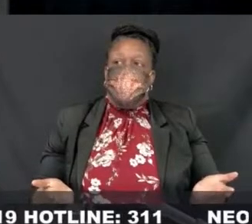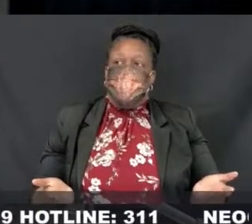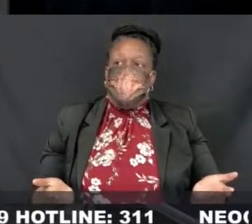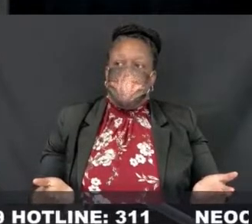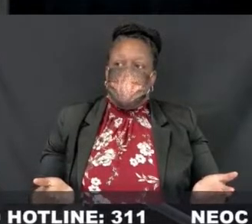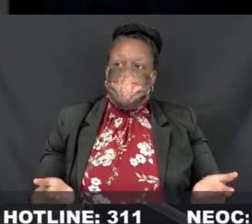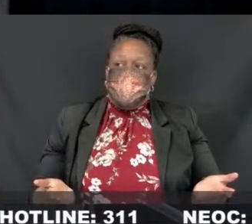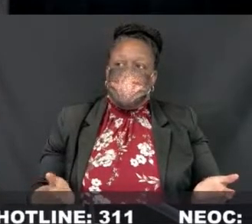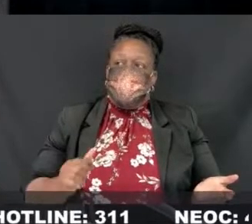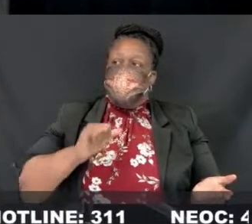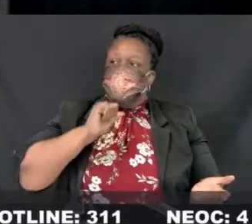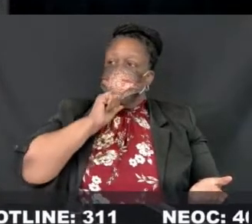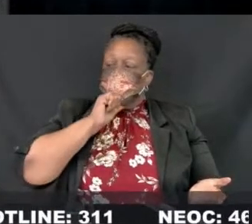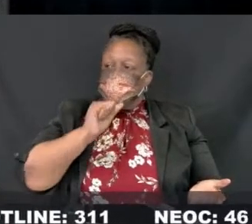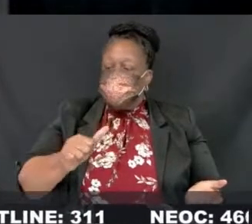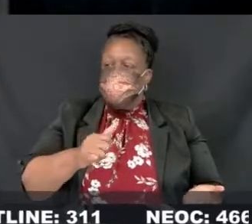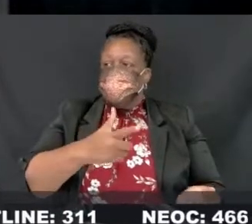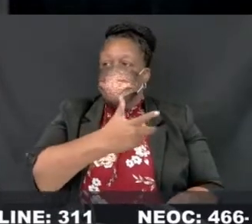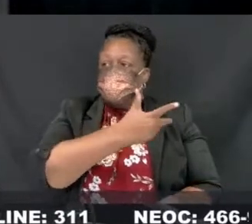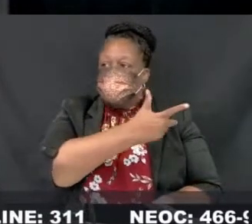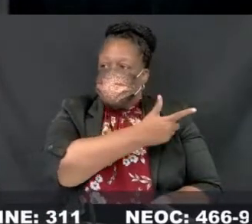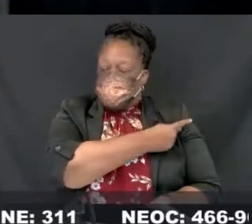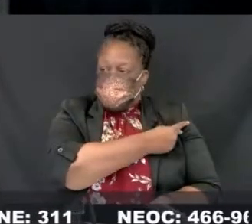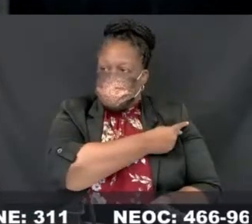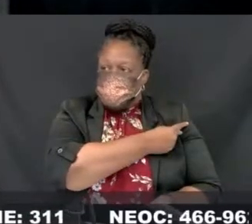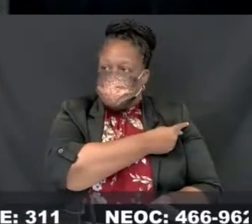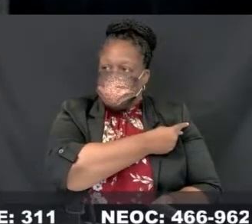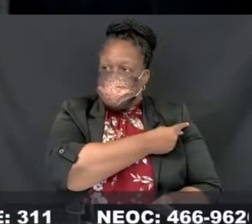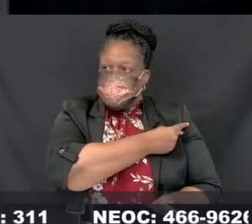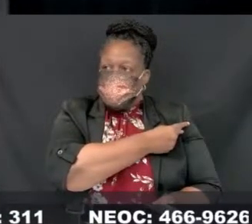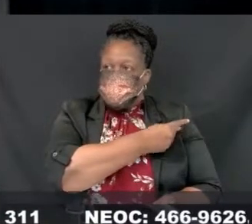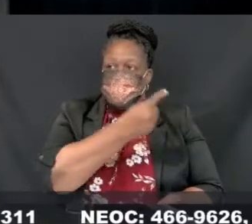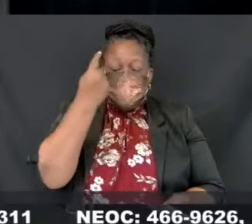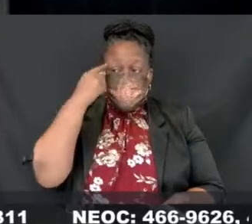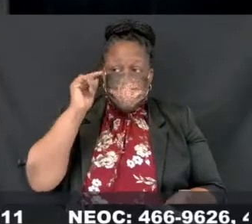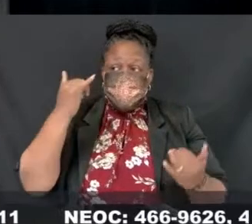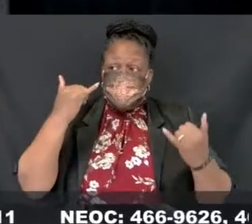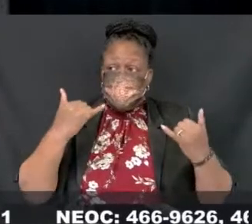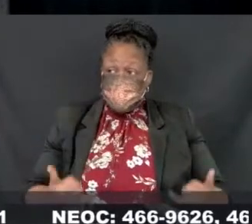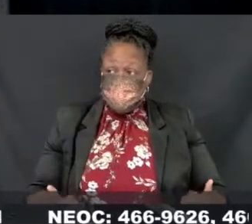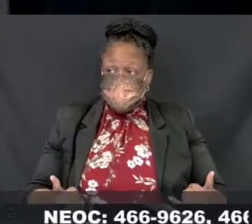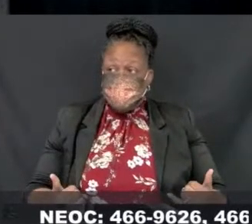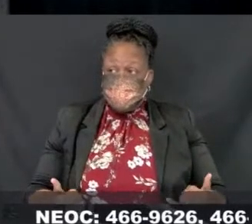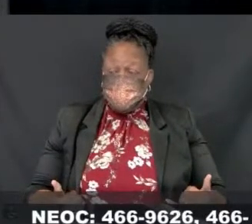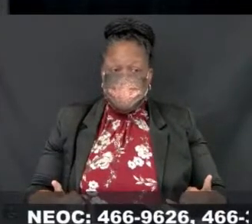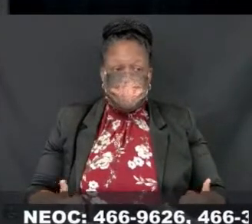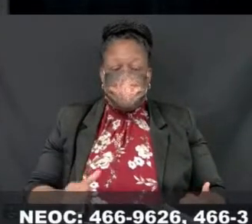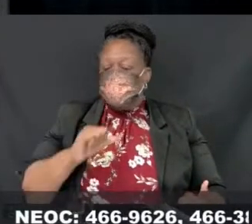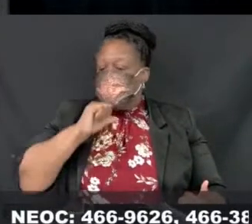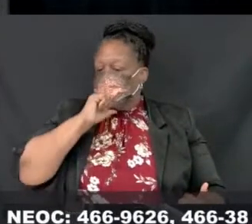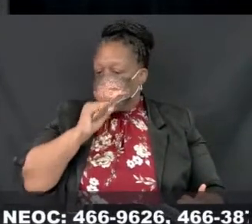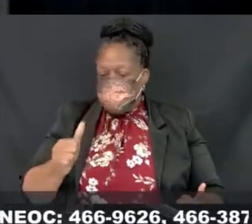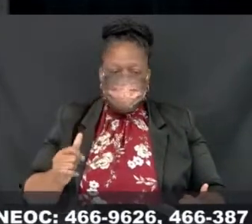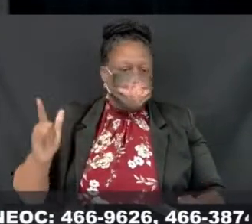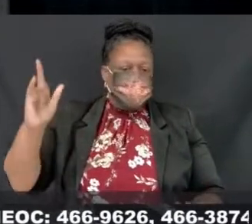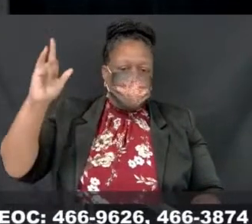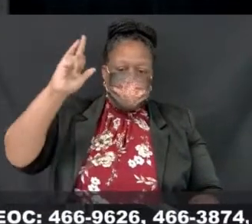are unvaccinated, as of now, the legislation will not allow you to